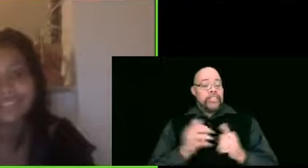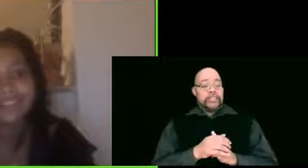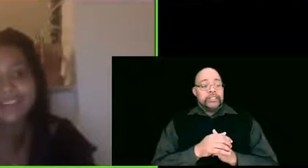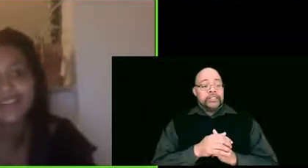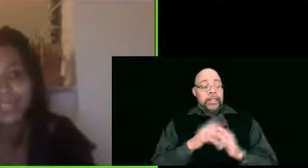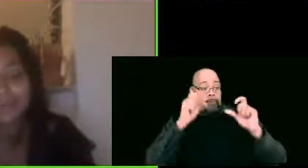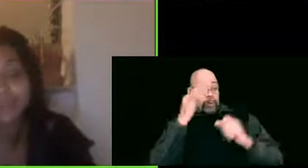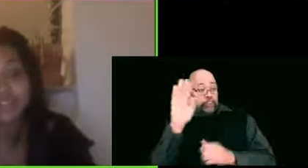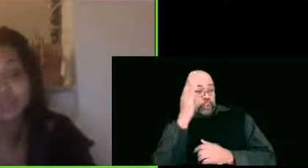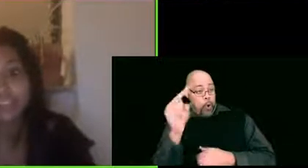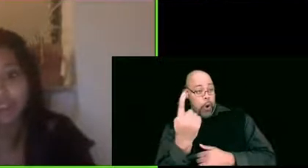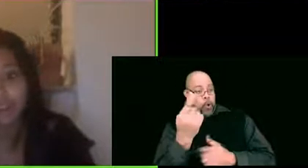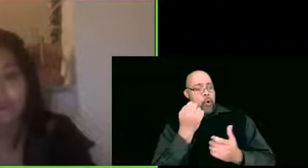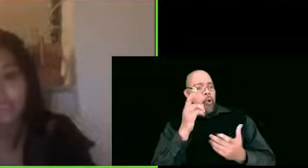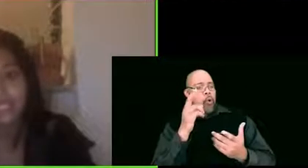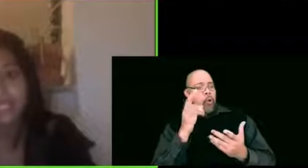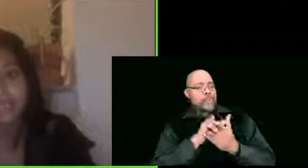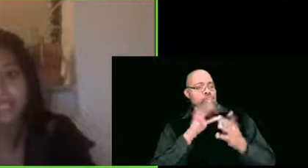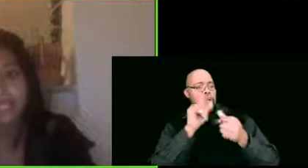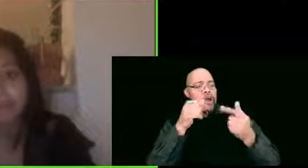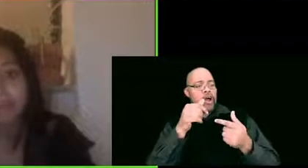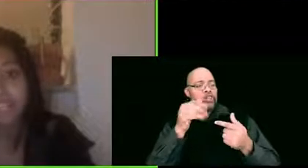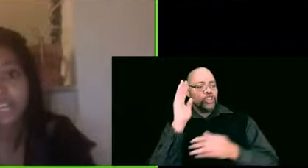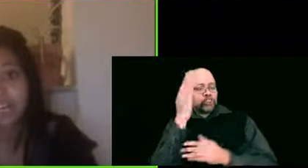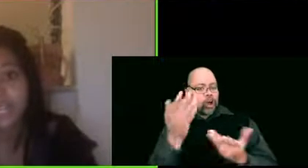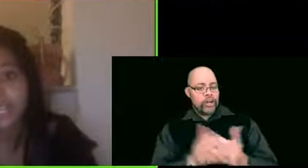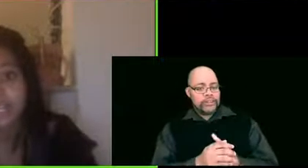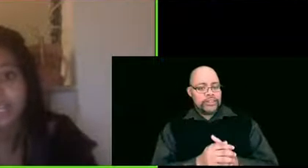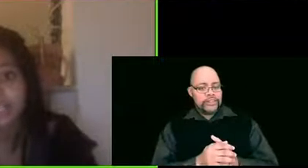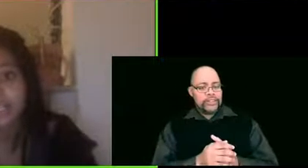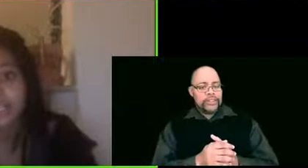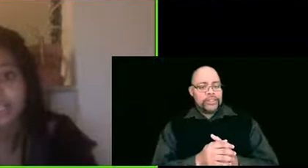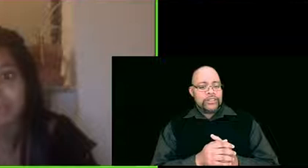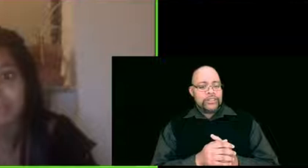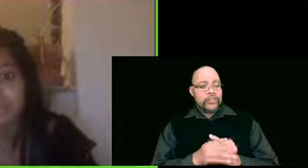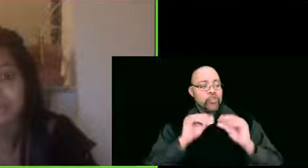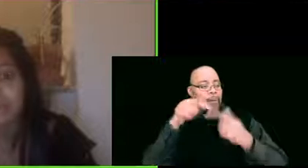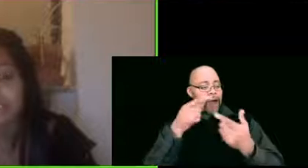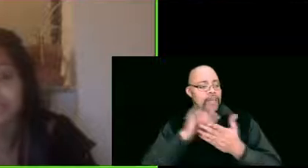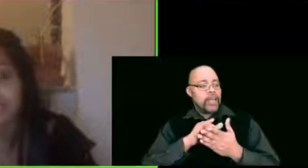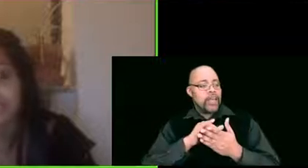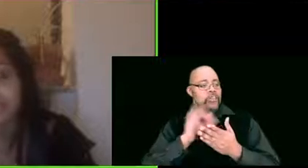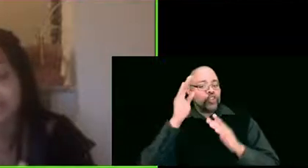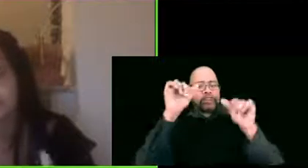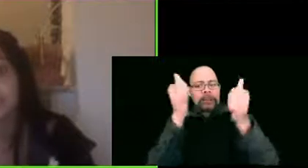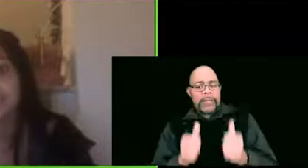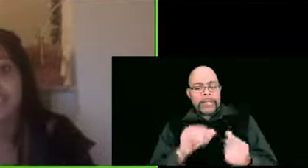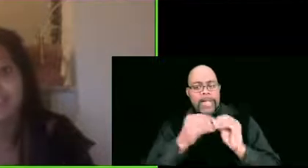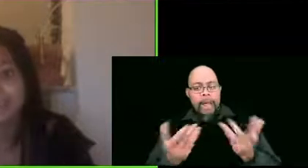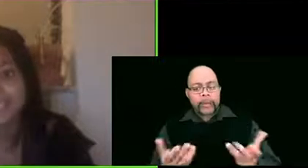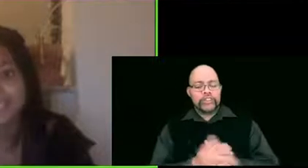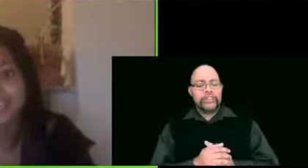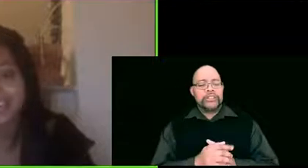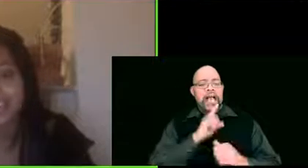Is it just going to be a photo of a shark, or is this going to be a story about shark finning? is this going to be a story that's about depleting